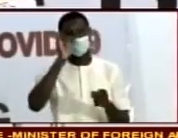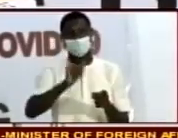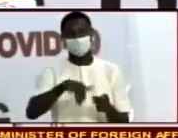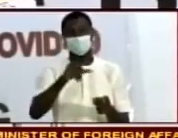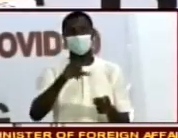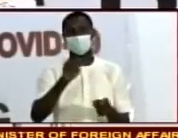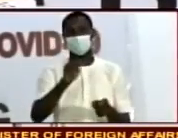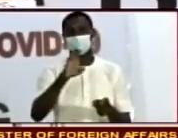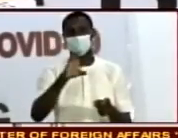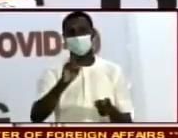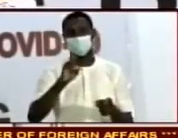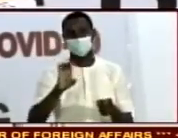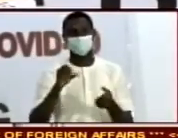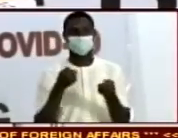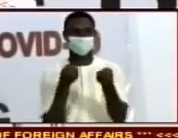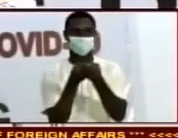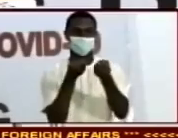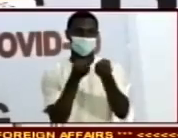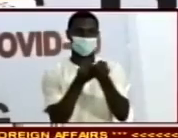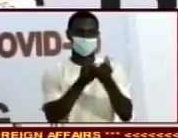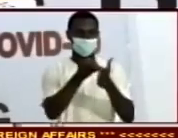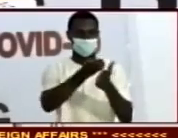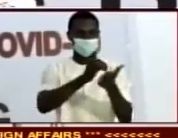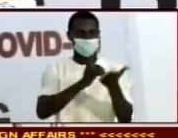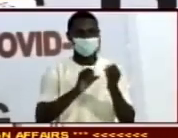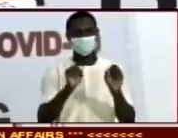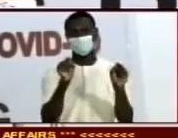was instrumental in designing the standard